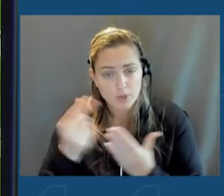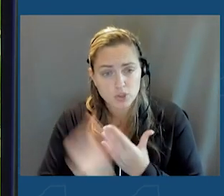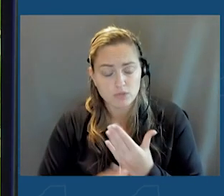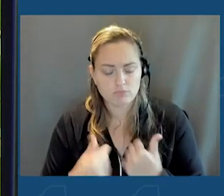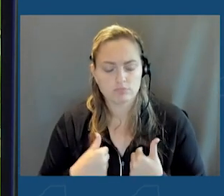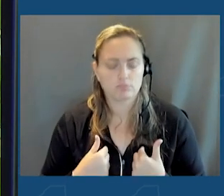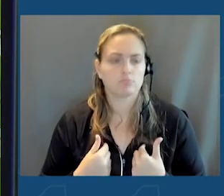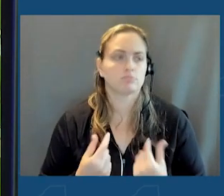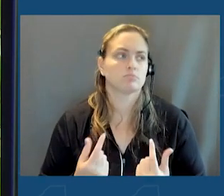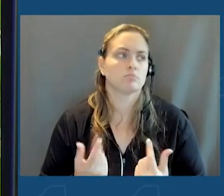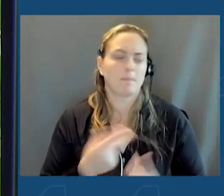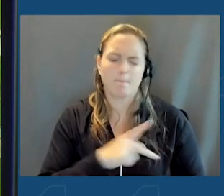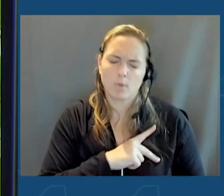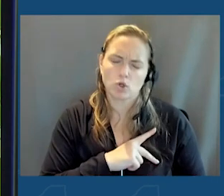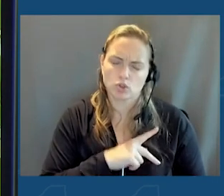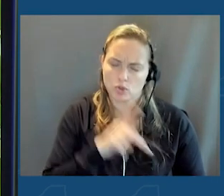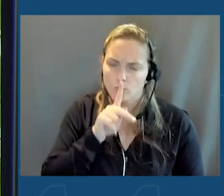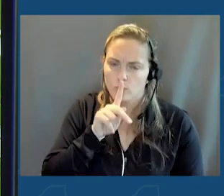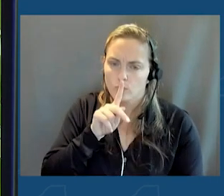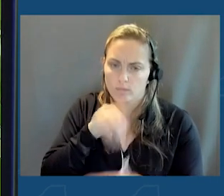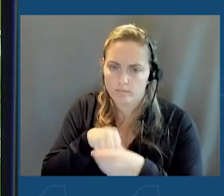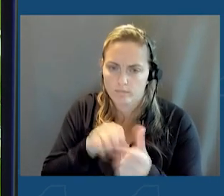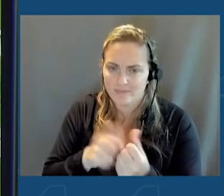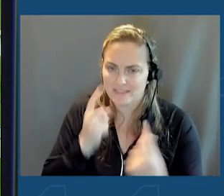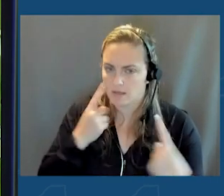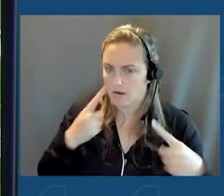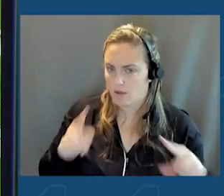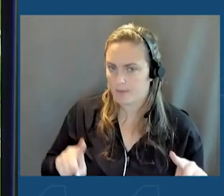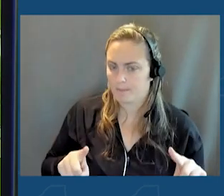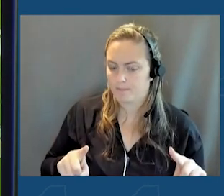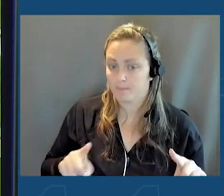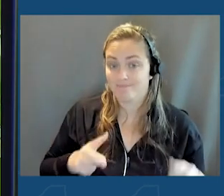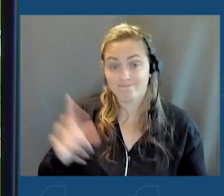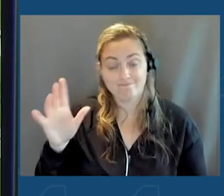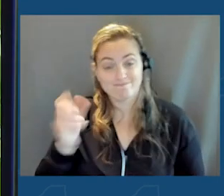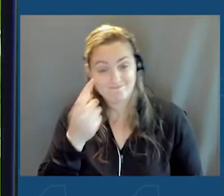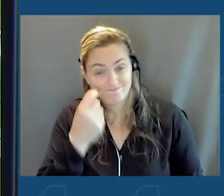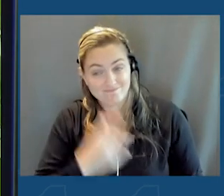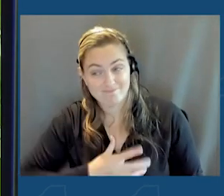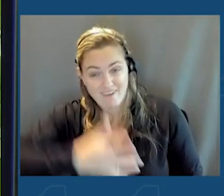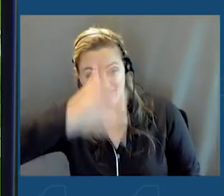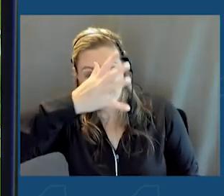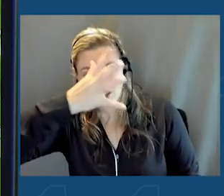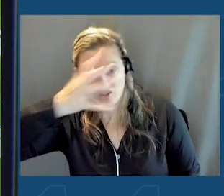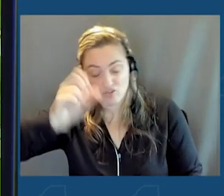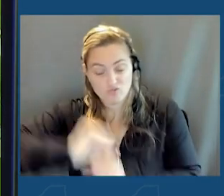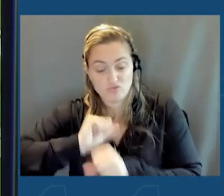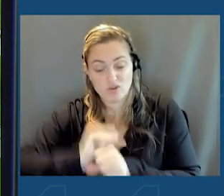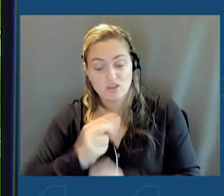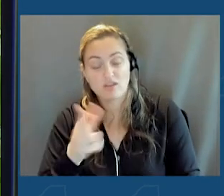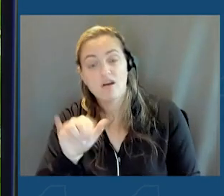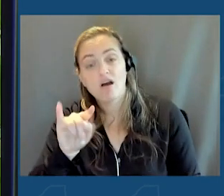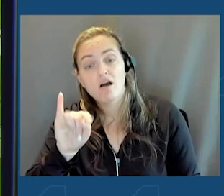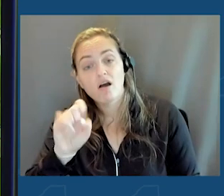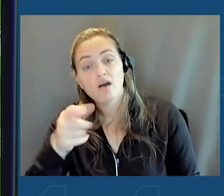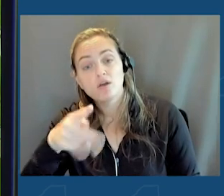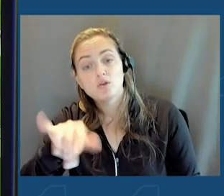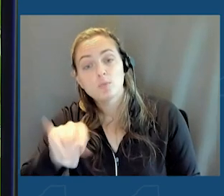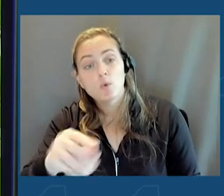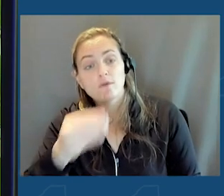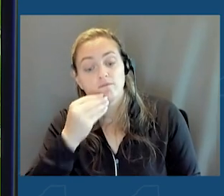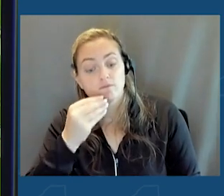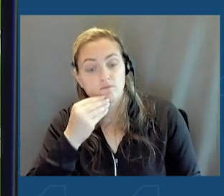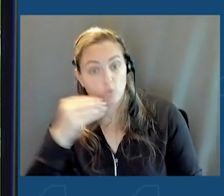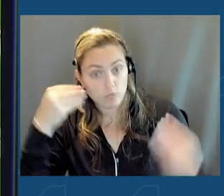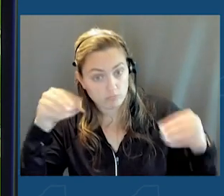have a personal interest in seeing this go through. See, my father worked in the Hunts Point produce market for 18 years. Myself, being